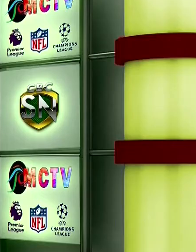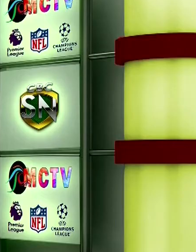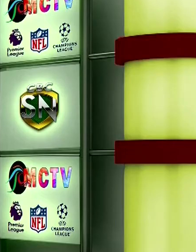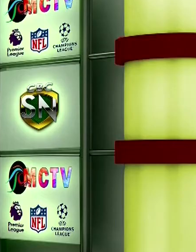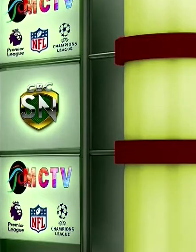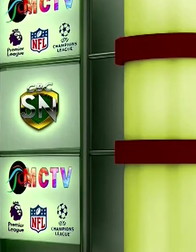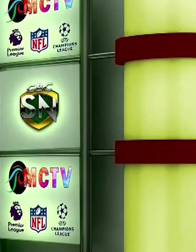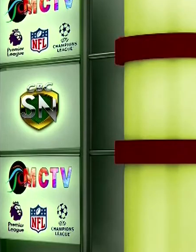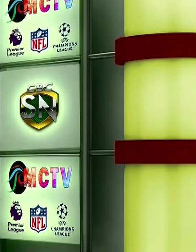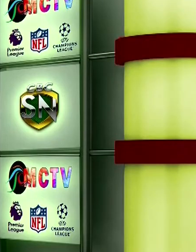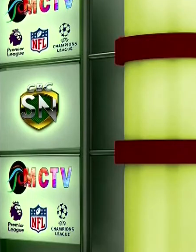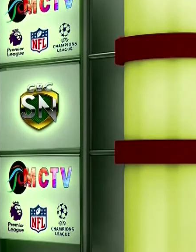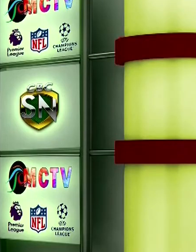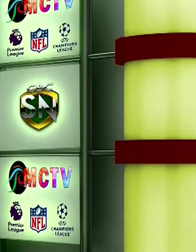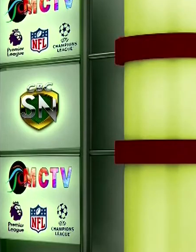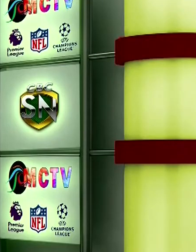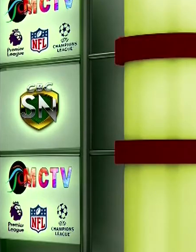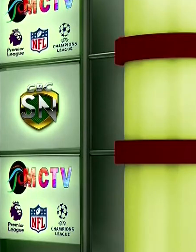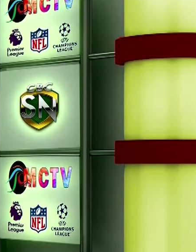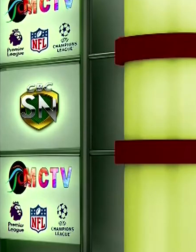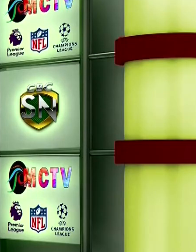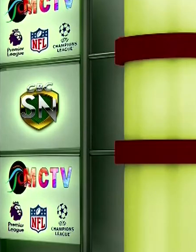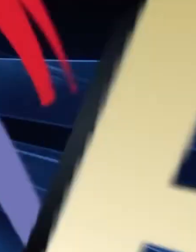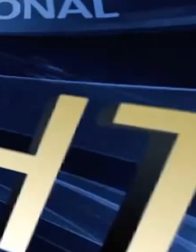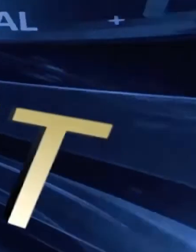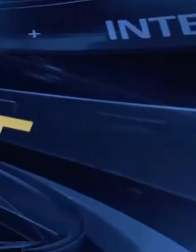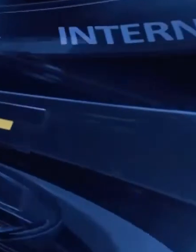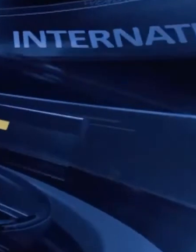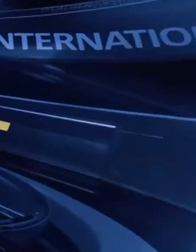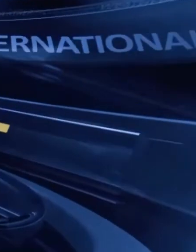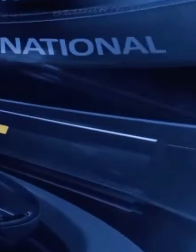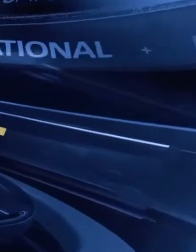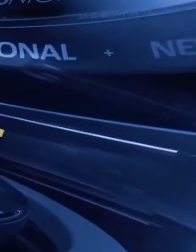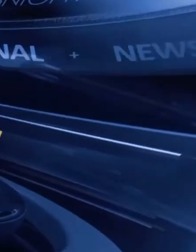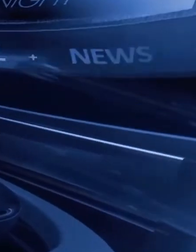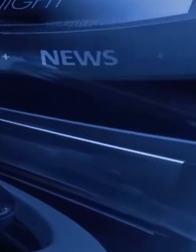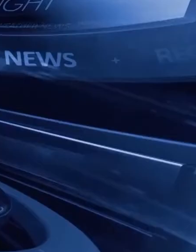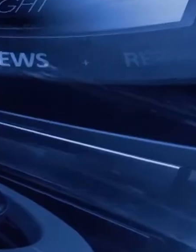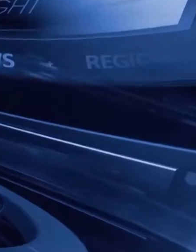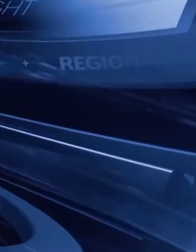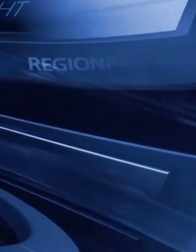the Northside Ballers 57-34.